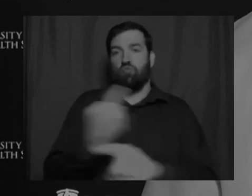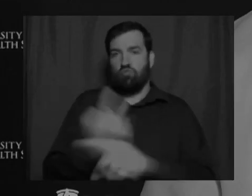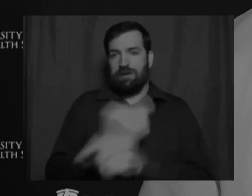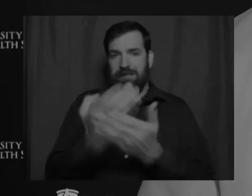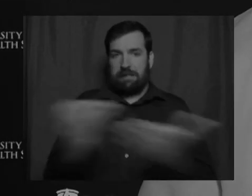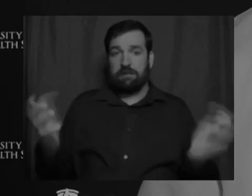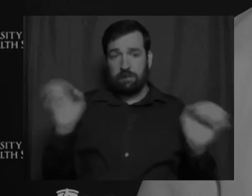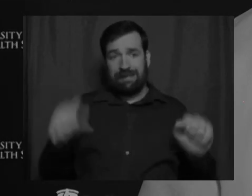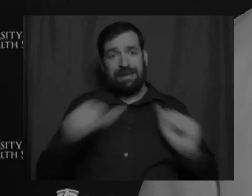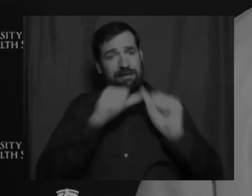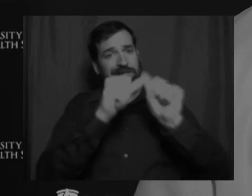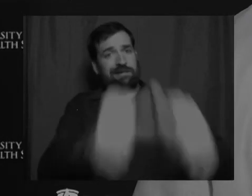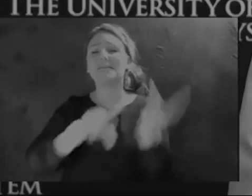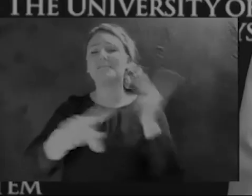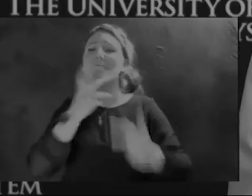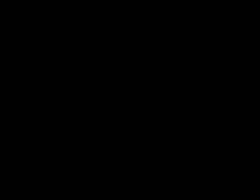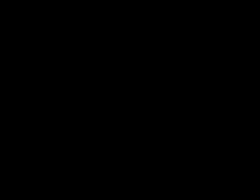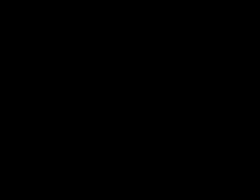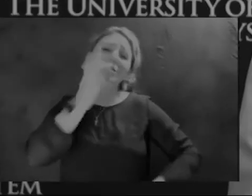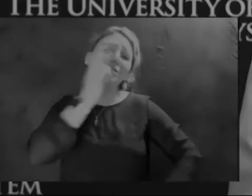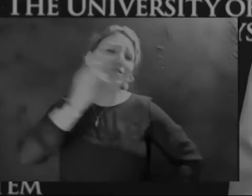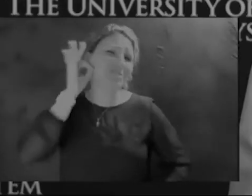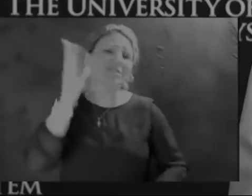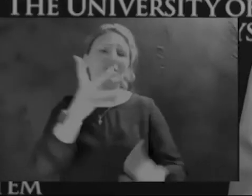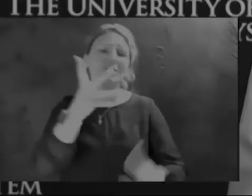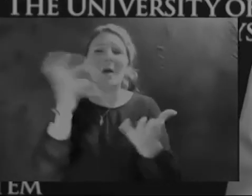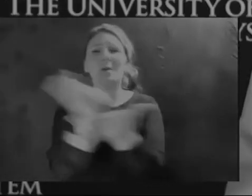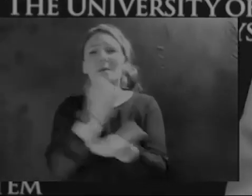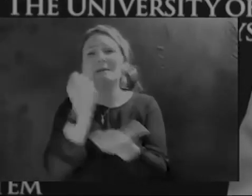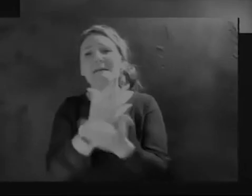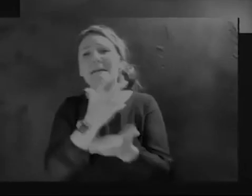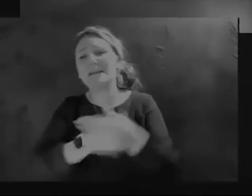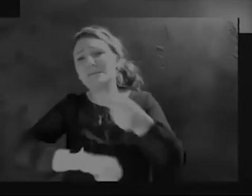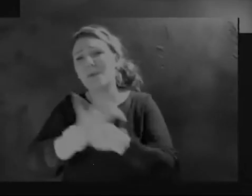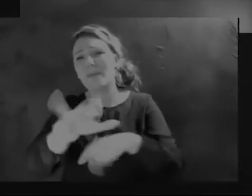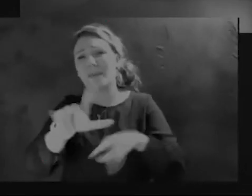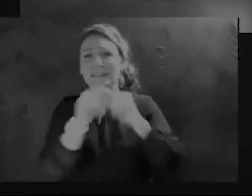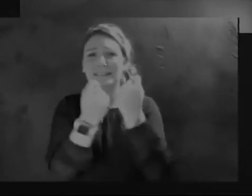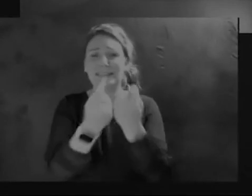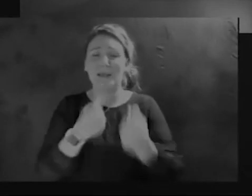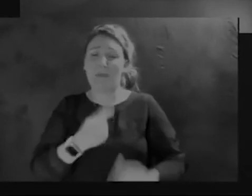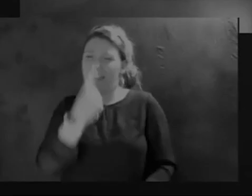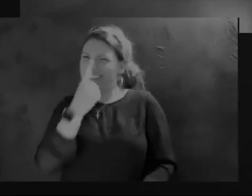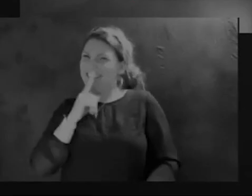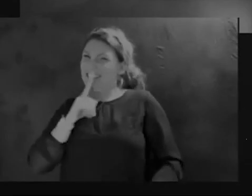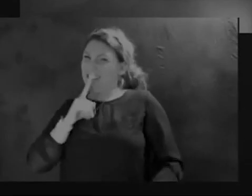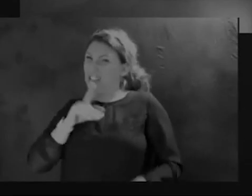mics with Dr. Stites podcasts. Now everywhere podcasts are available.